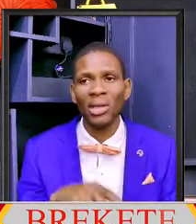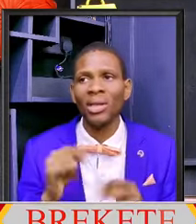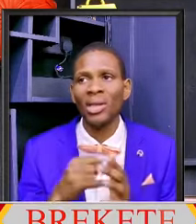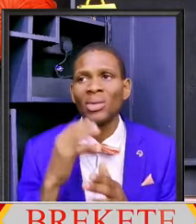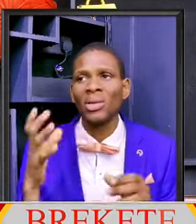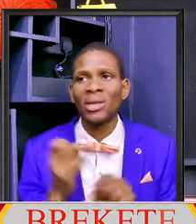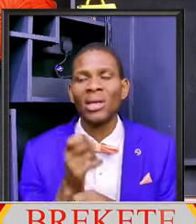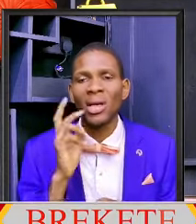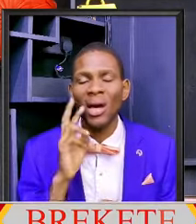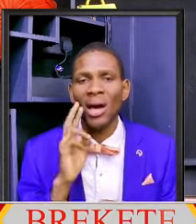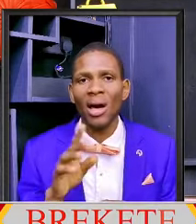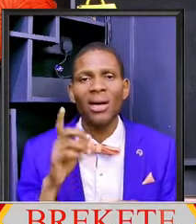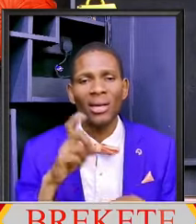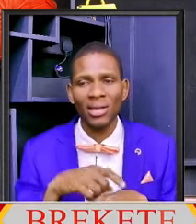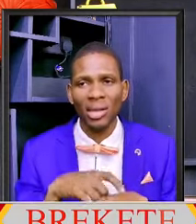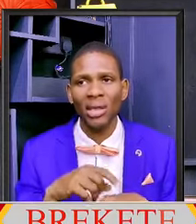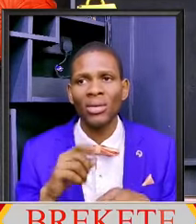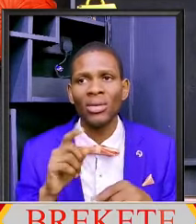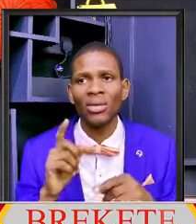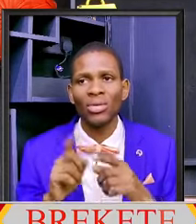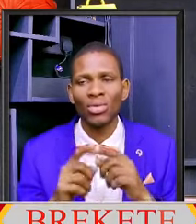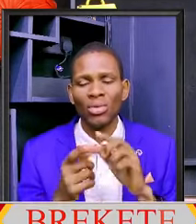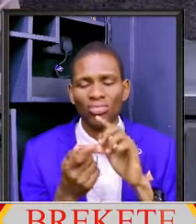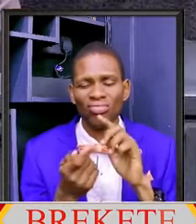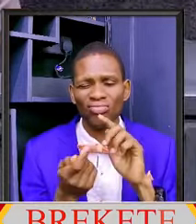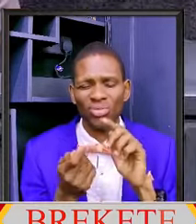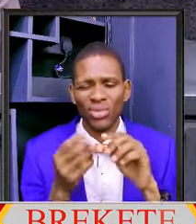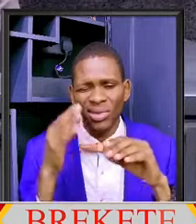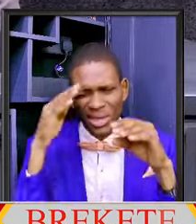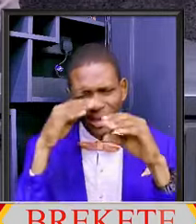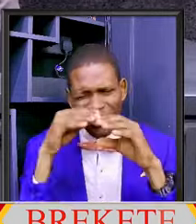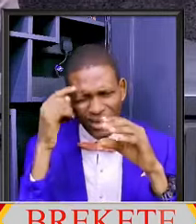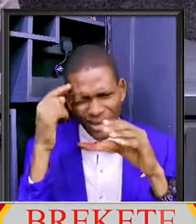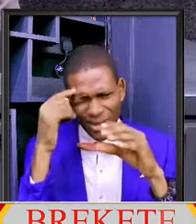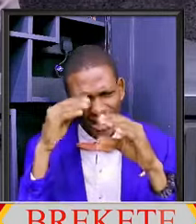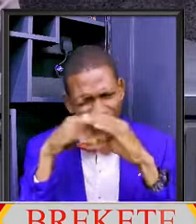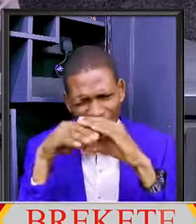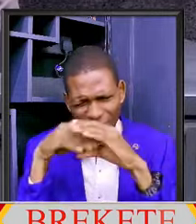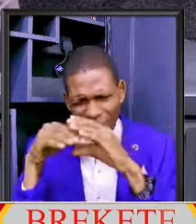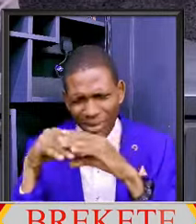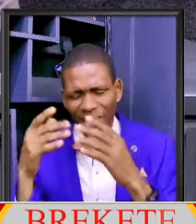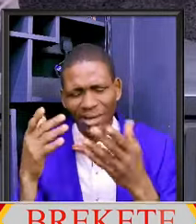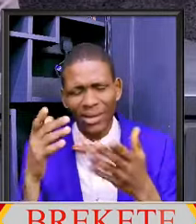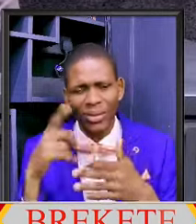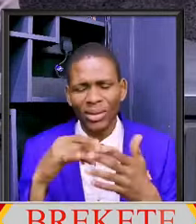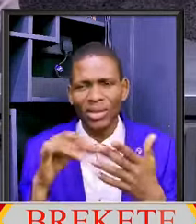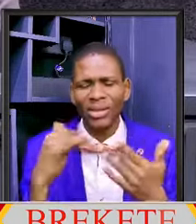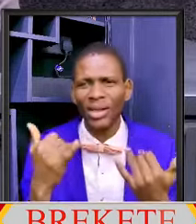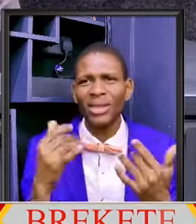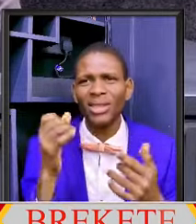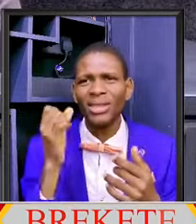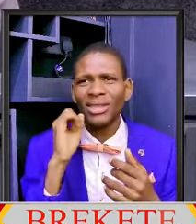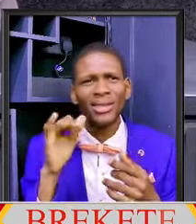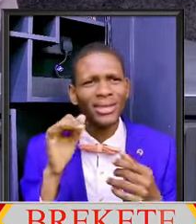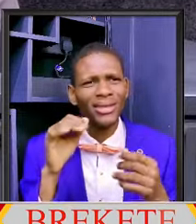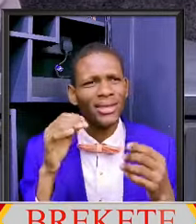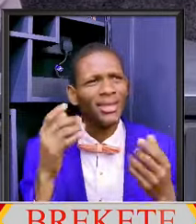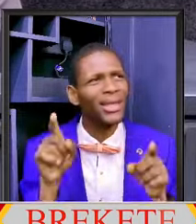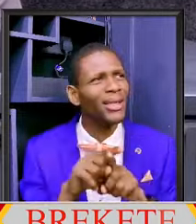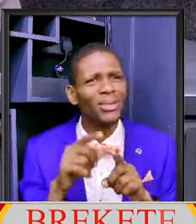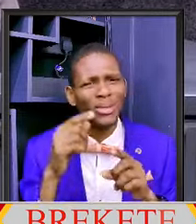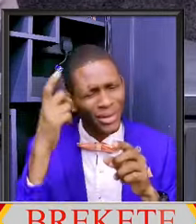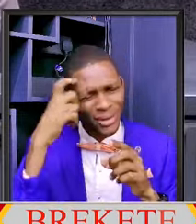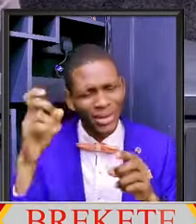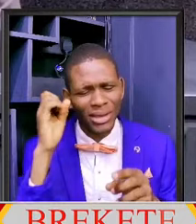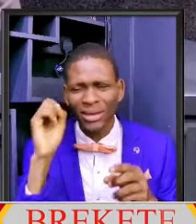It will take her time to assess what has happened here today. Right now, I'm sure she's in a trance. She will not understand it.